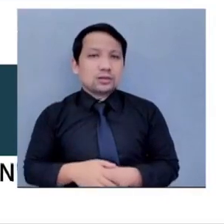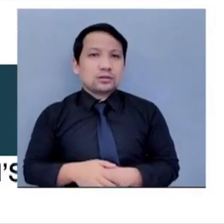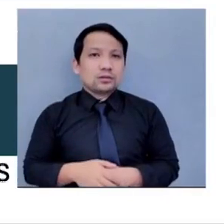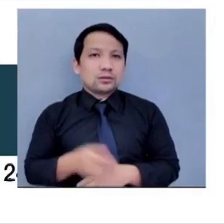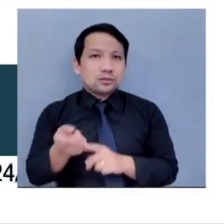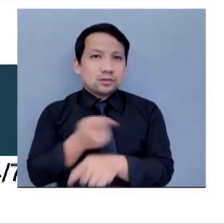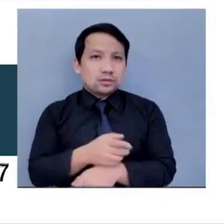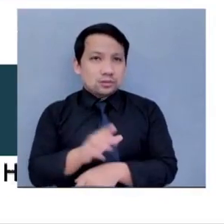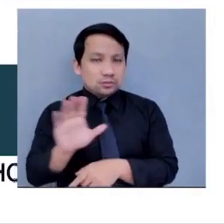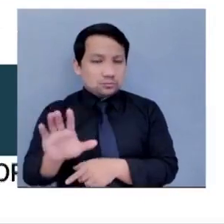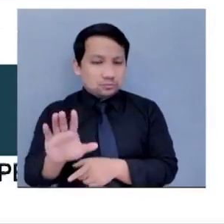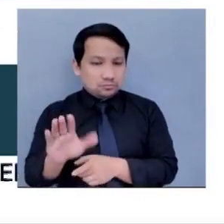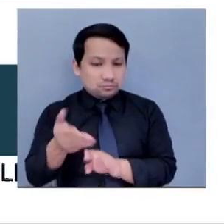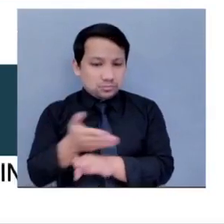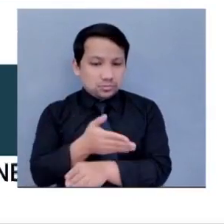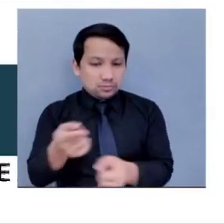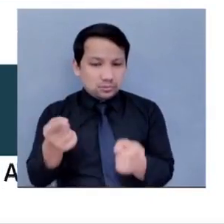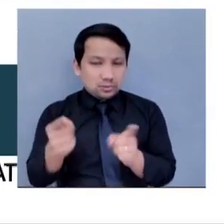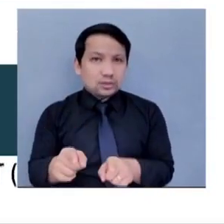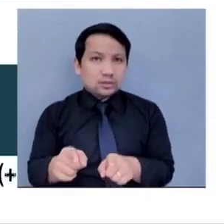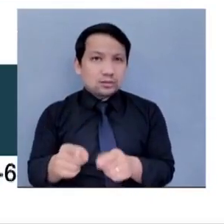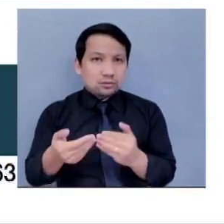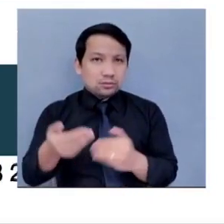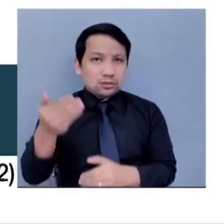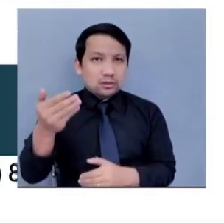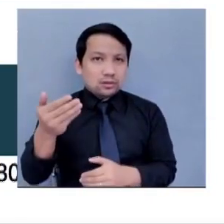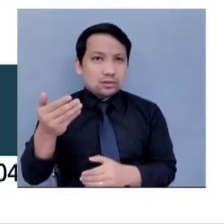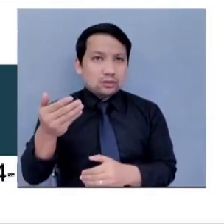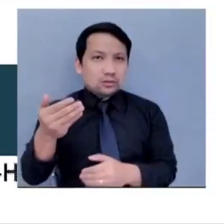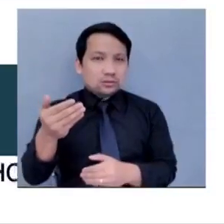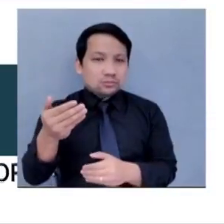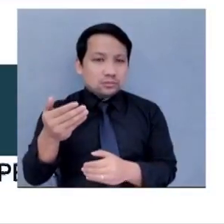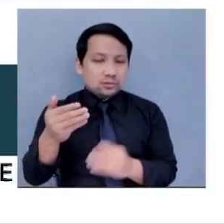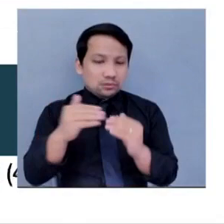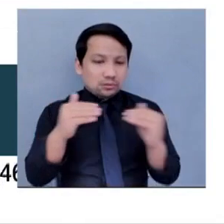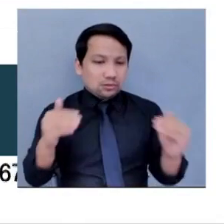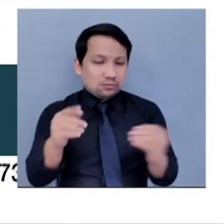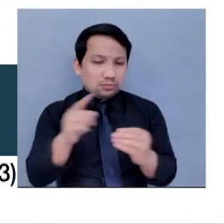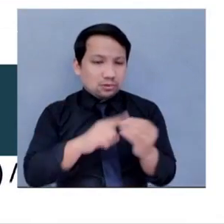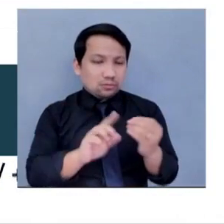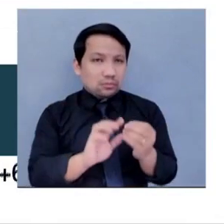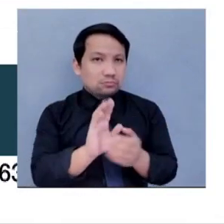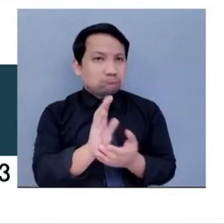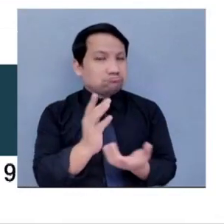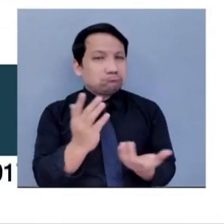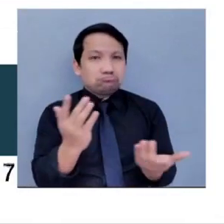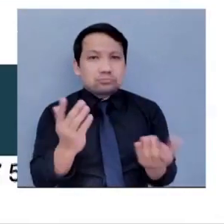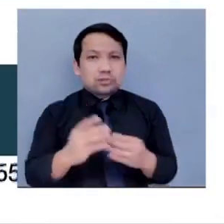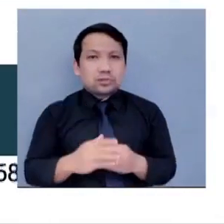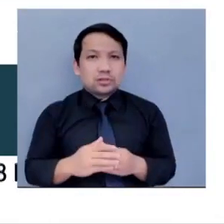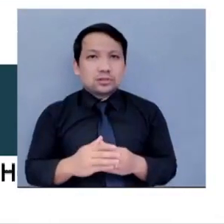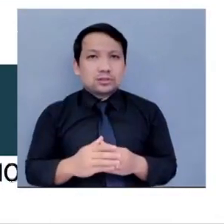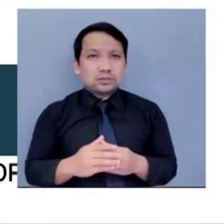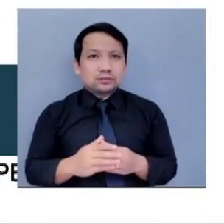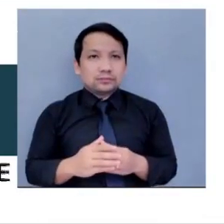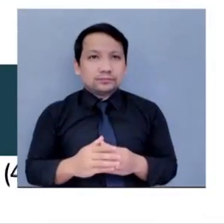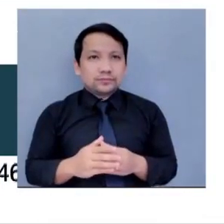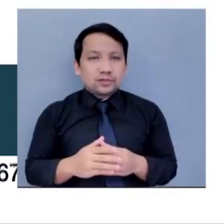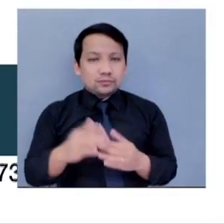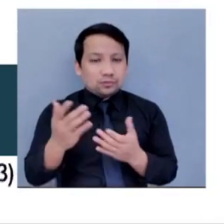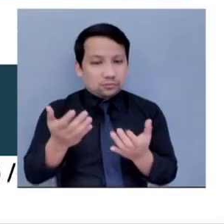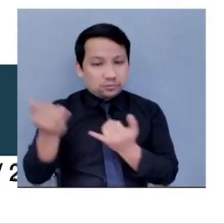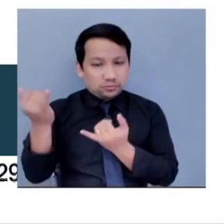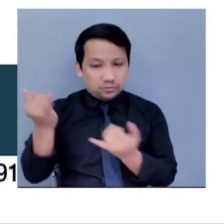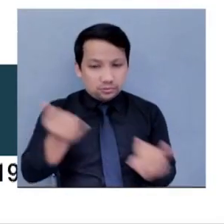that happened, it came from record trade deficit levels because of the record importation, because it